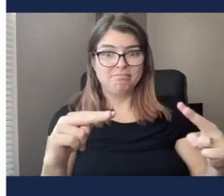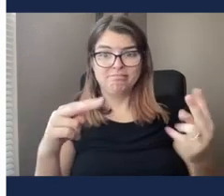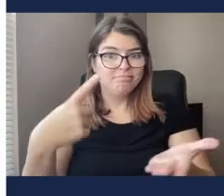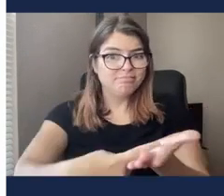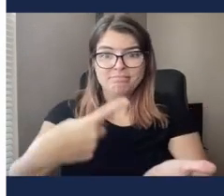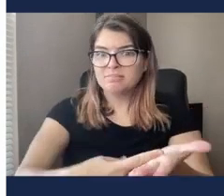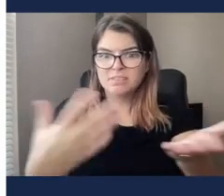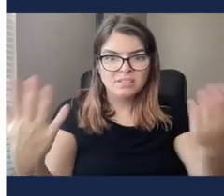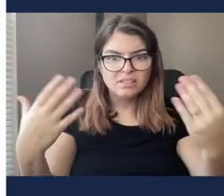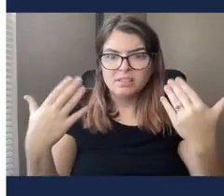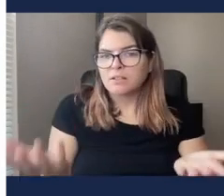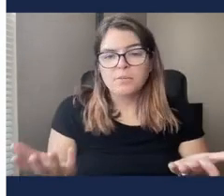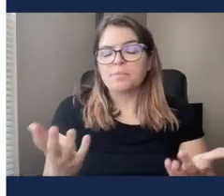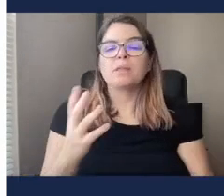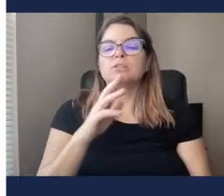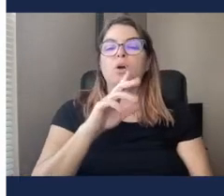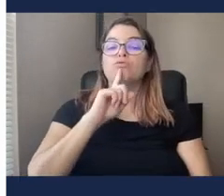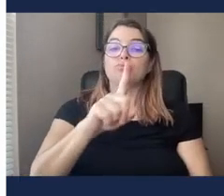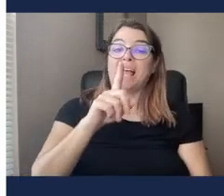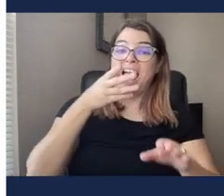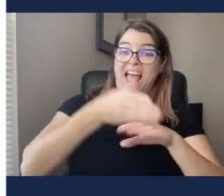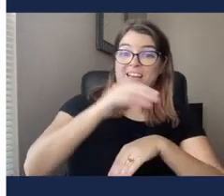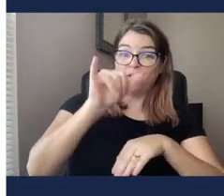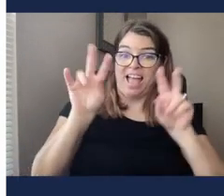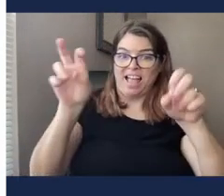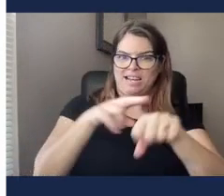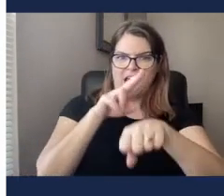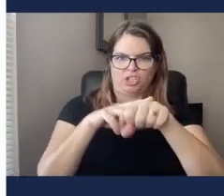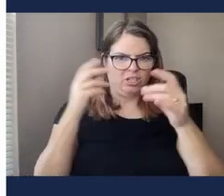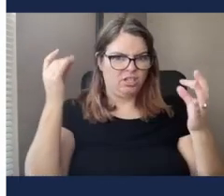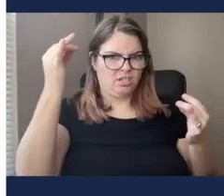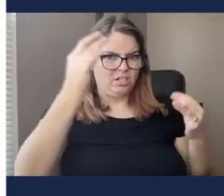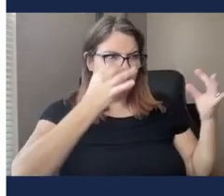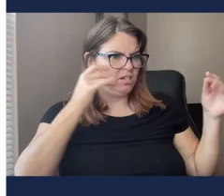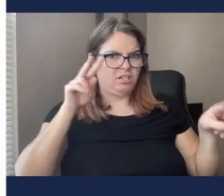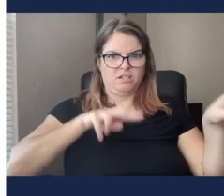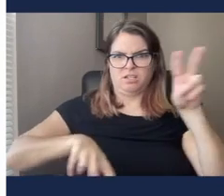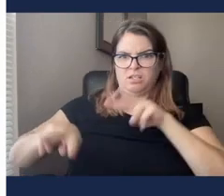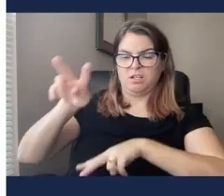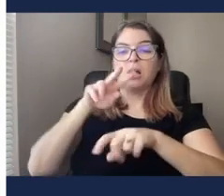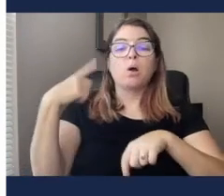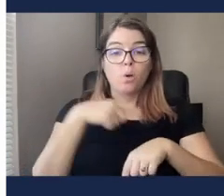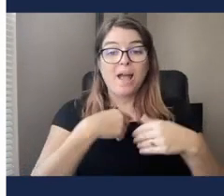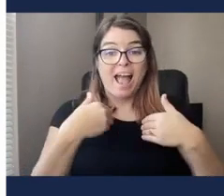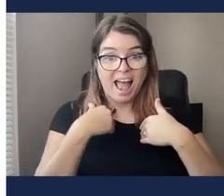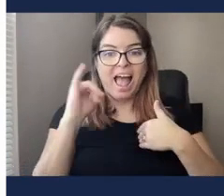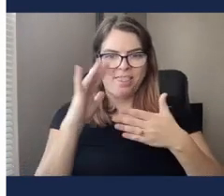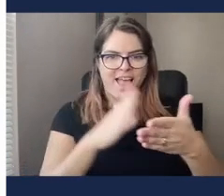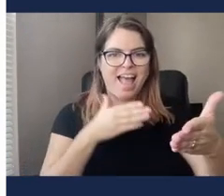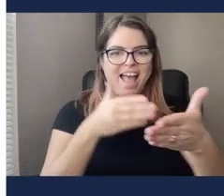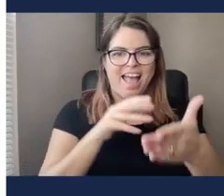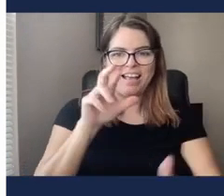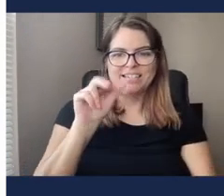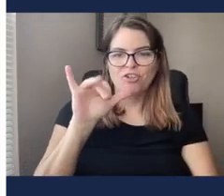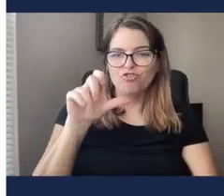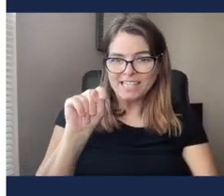a coincidence that soon after this quote unquote national reckoning, we had an anti-racist backlash.